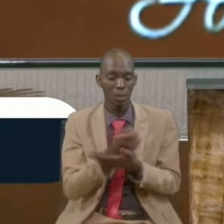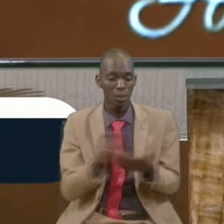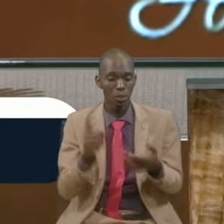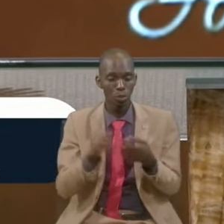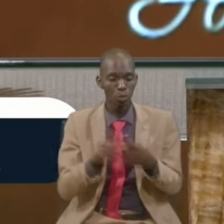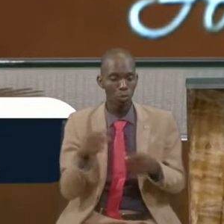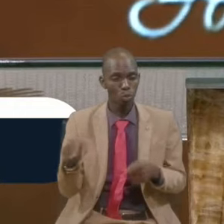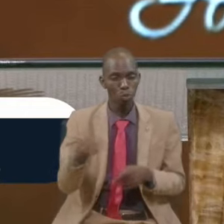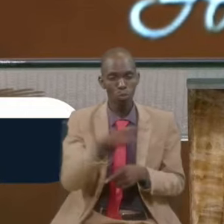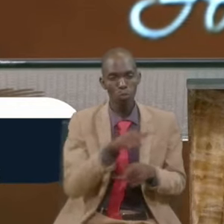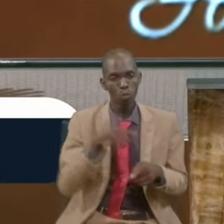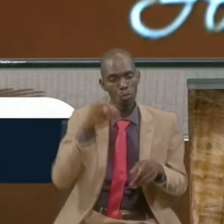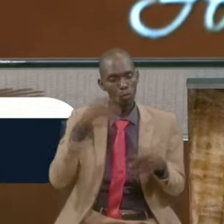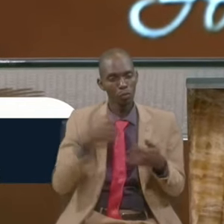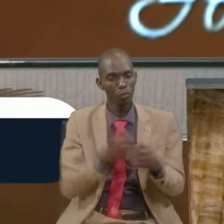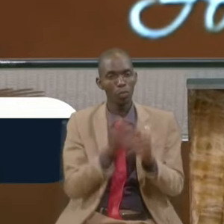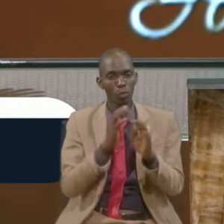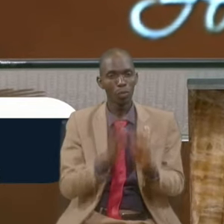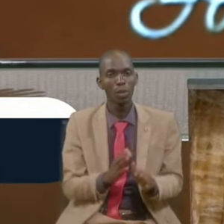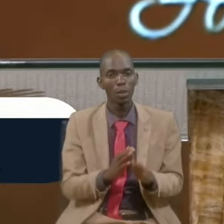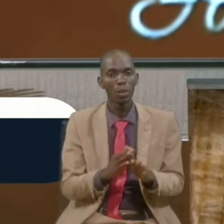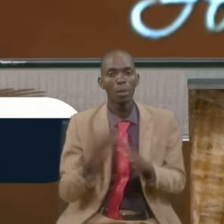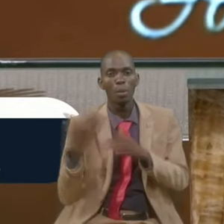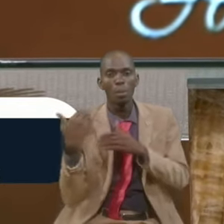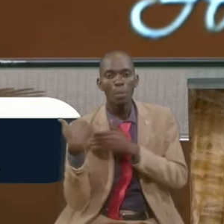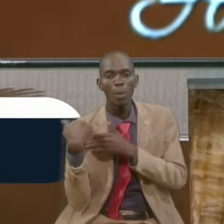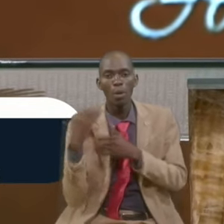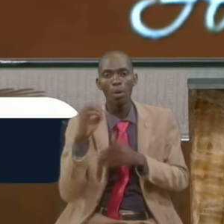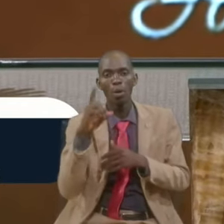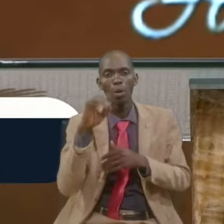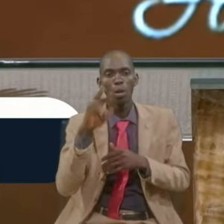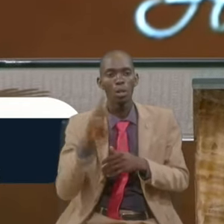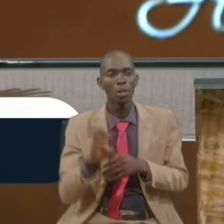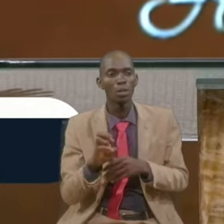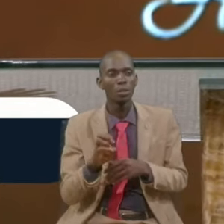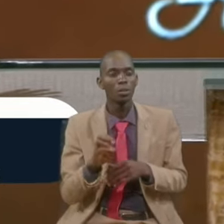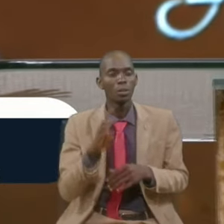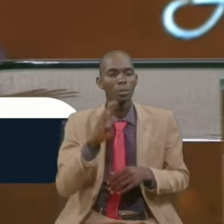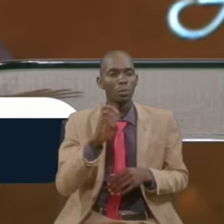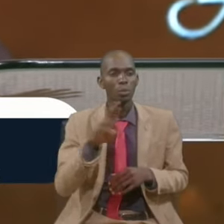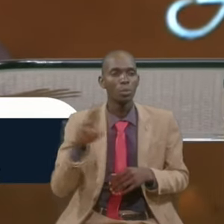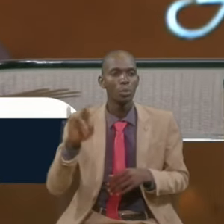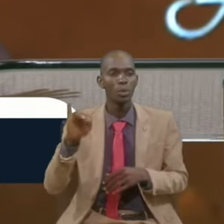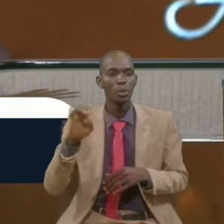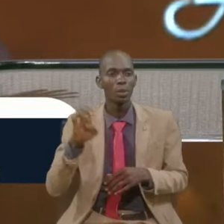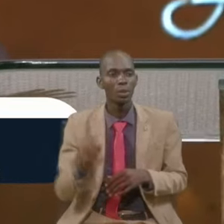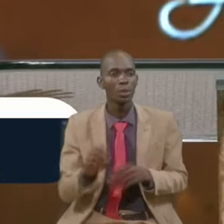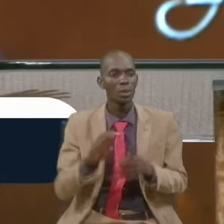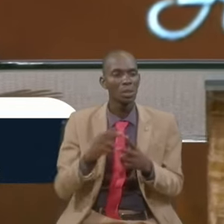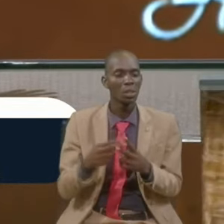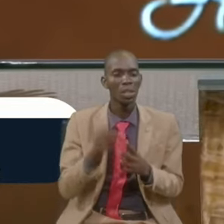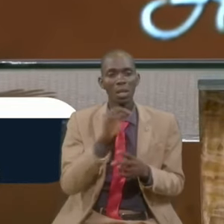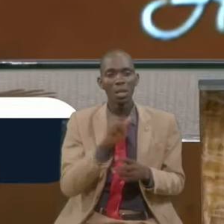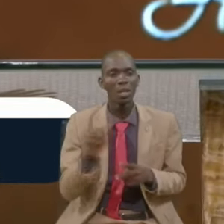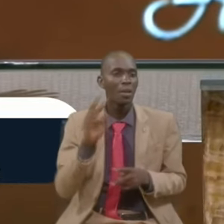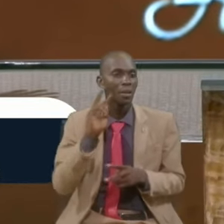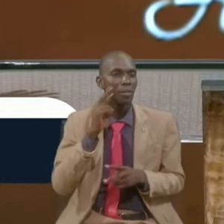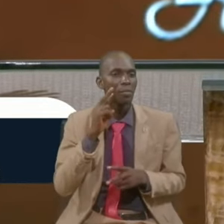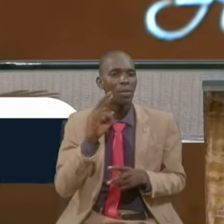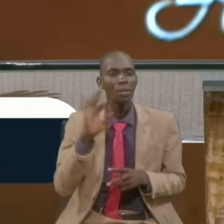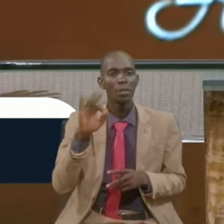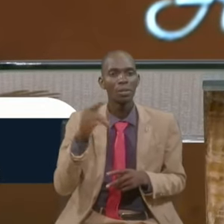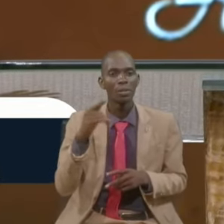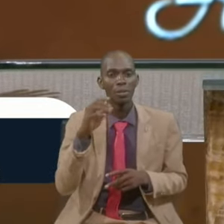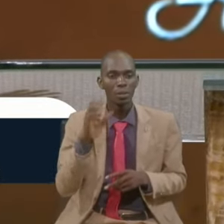brethren, bear only berries either. A vine fig, so can no fountain